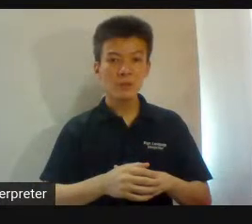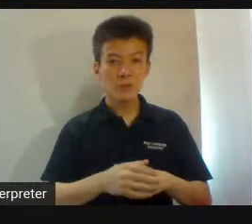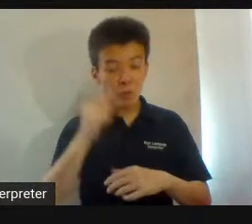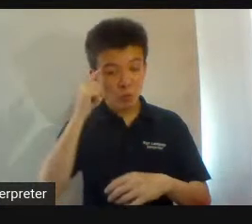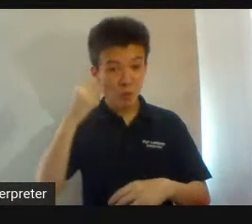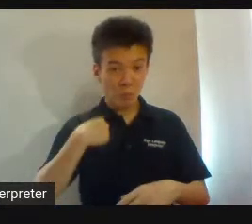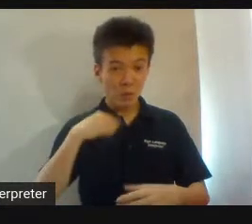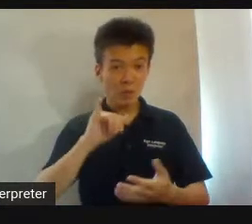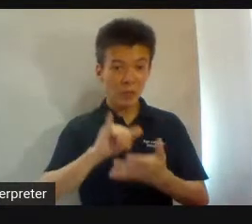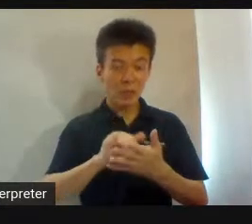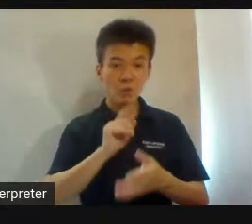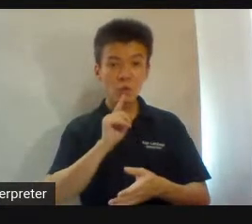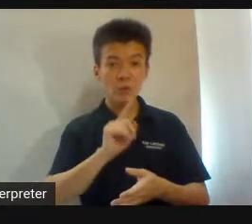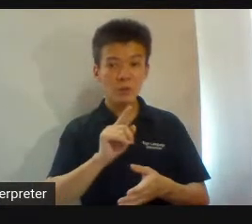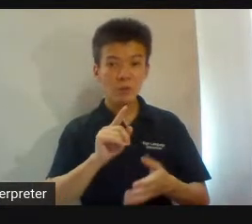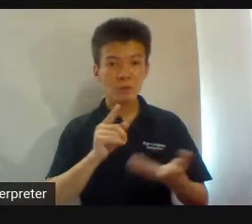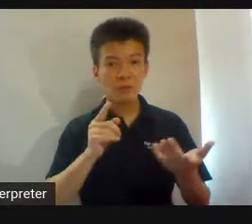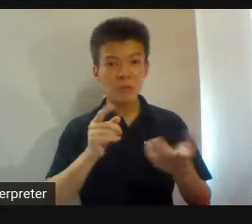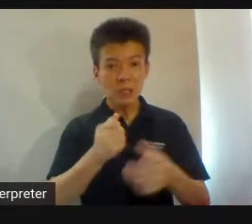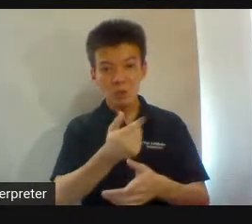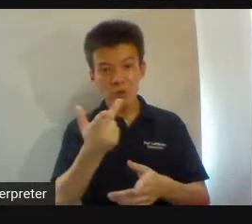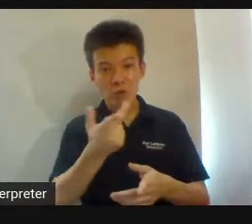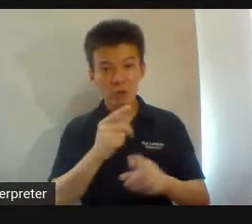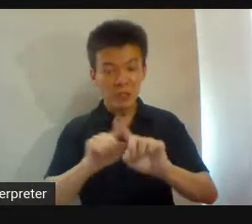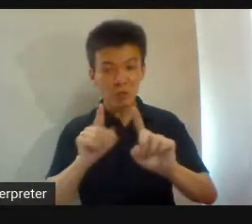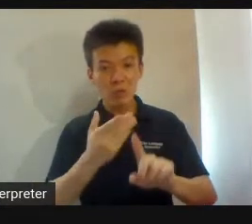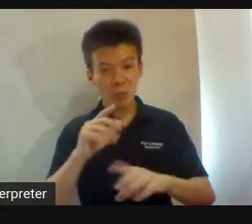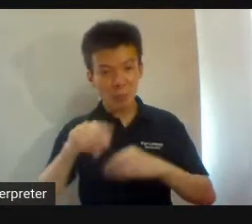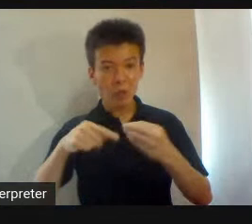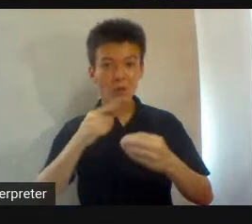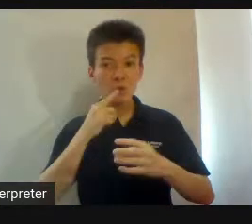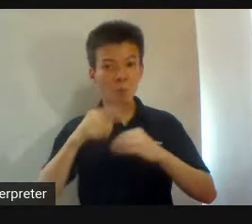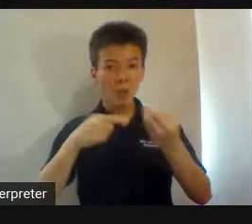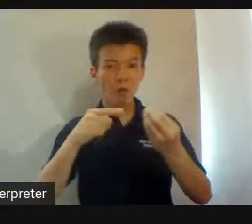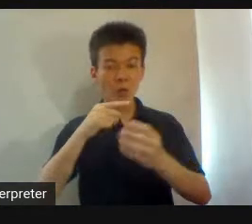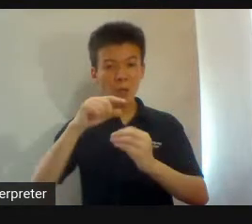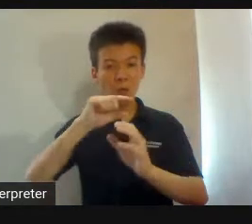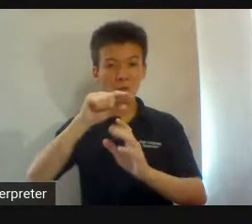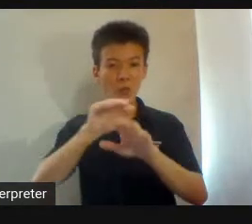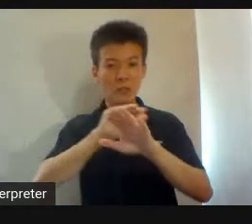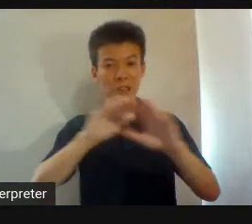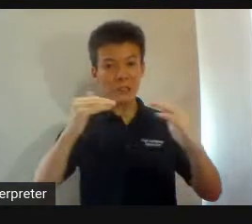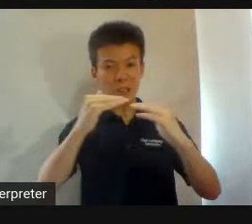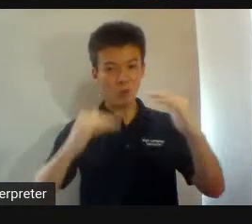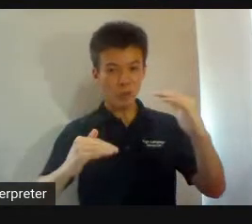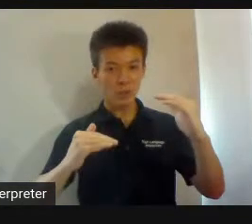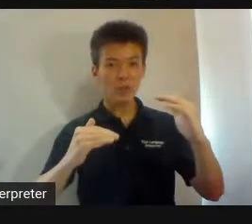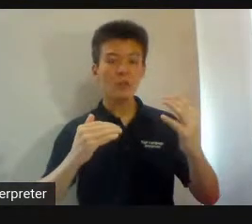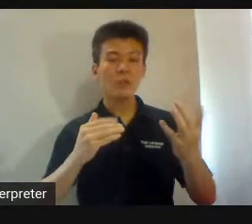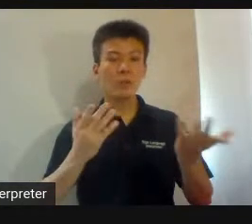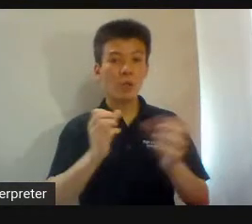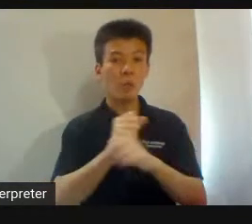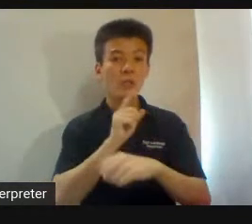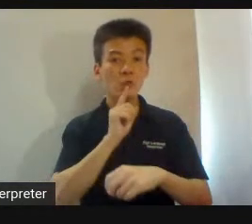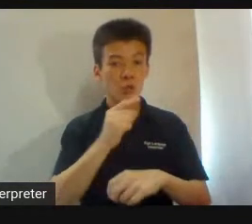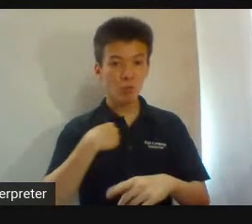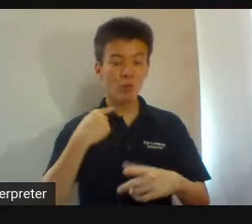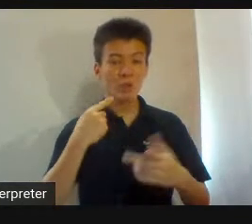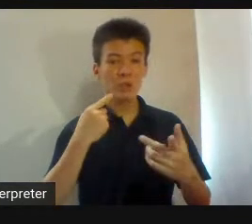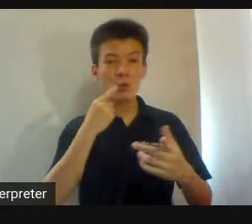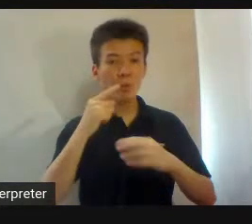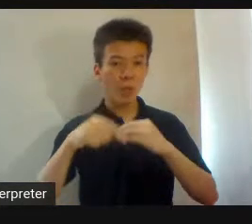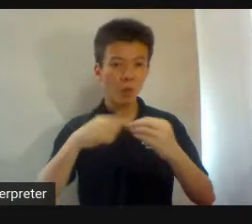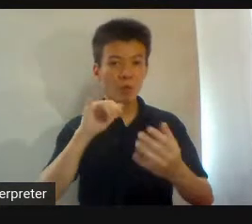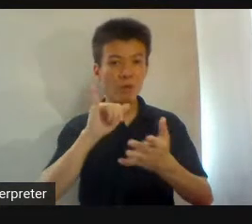me, that's really, it's a few different things. It's about addressing inequality, and it's about making sure that we address